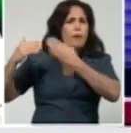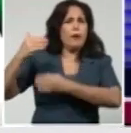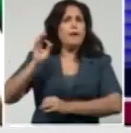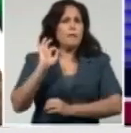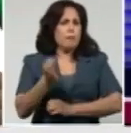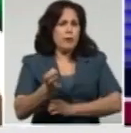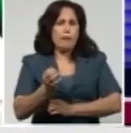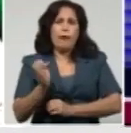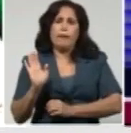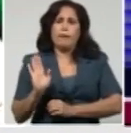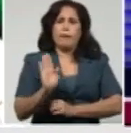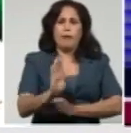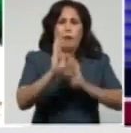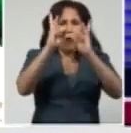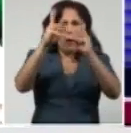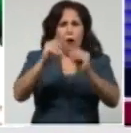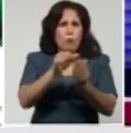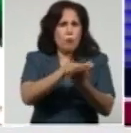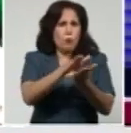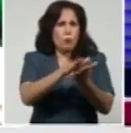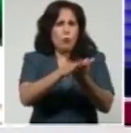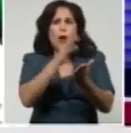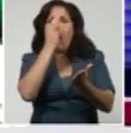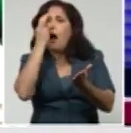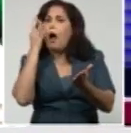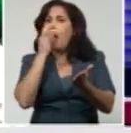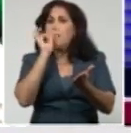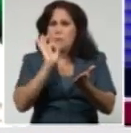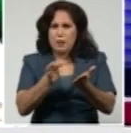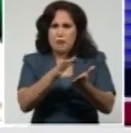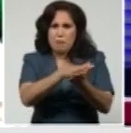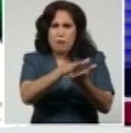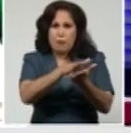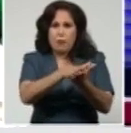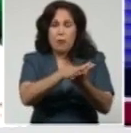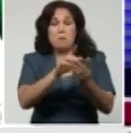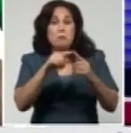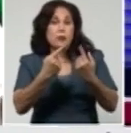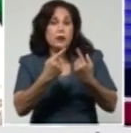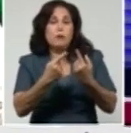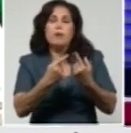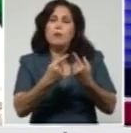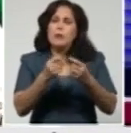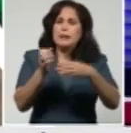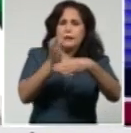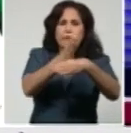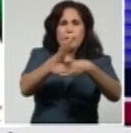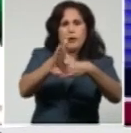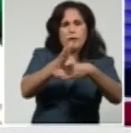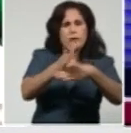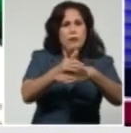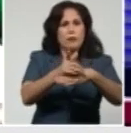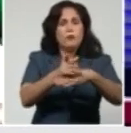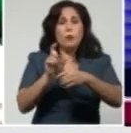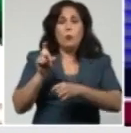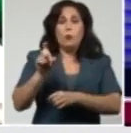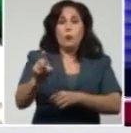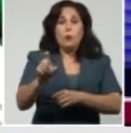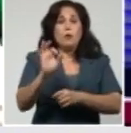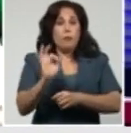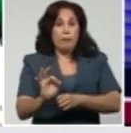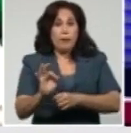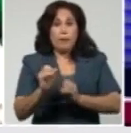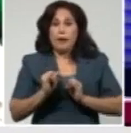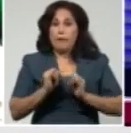As I always mention, samples from all of the country's territories were tested over the past week.